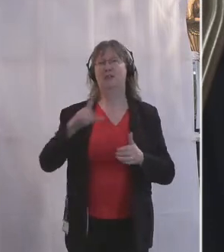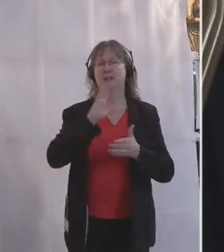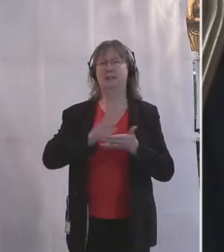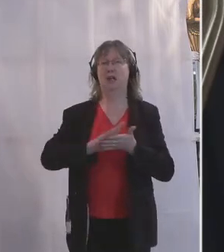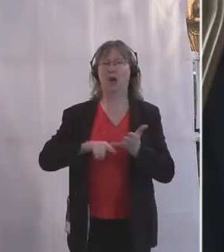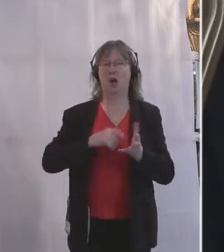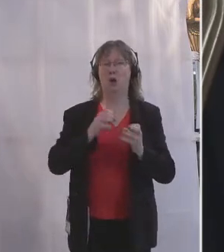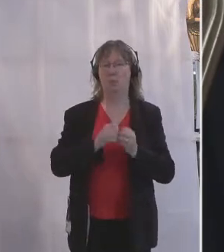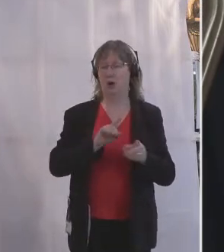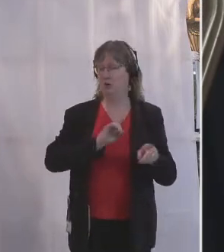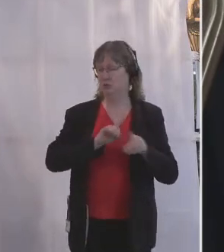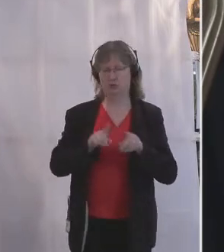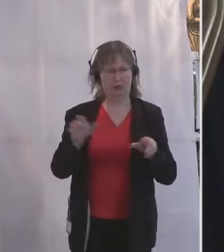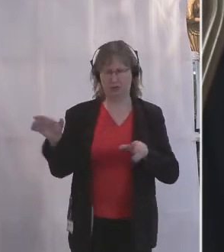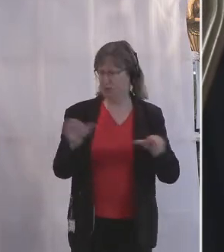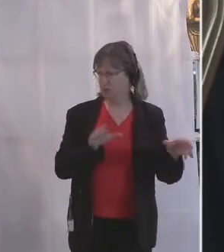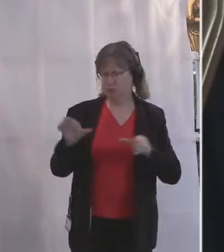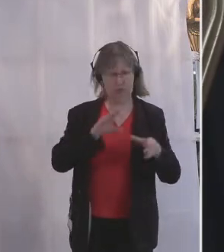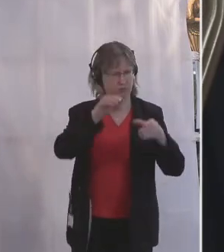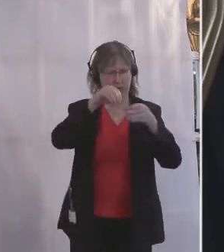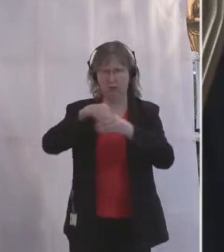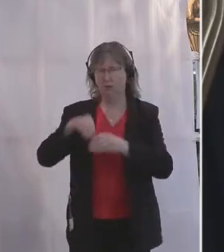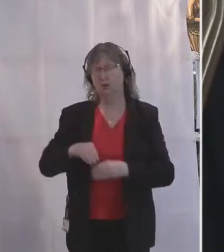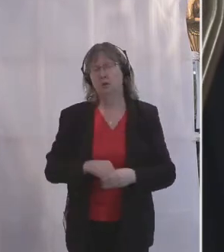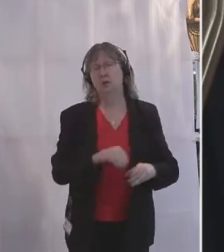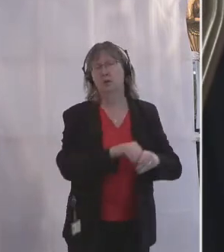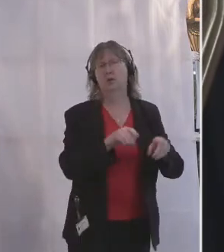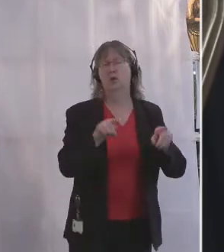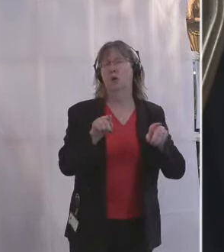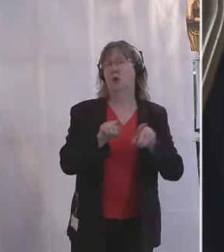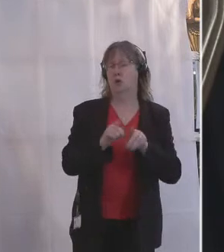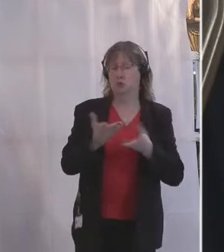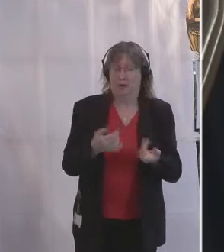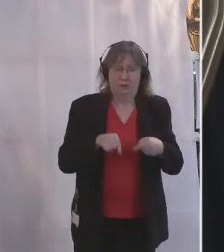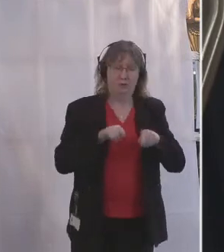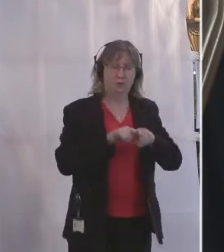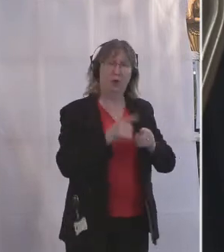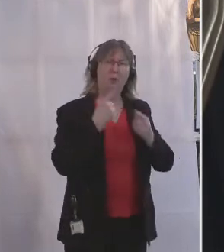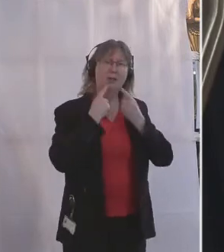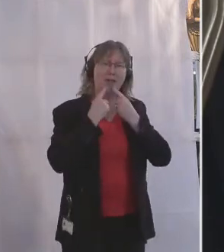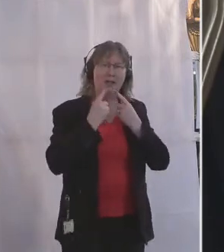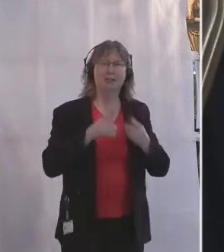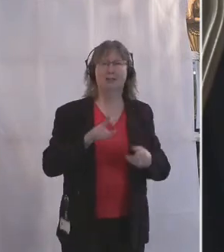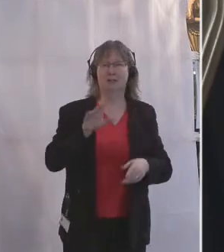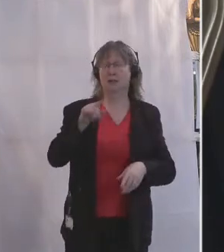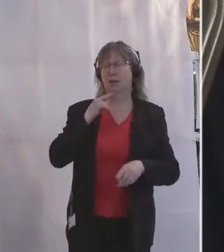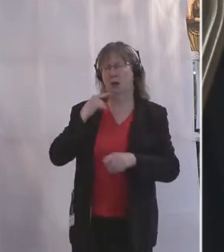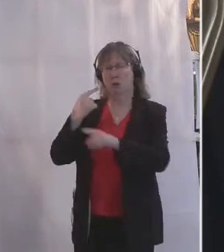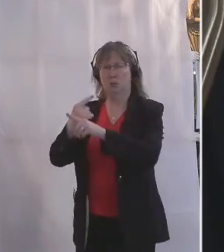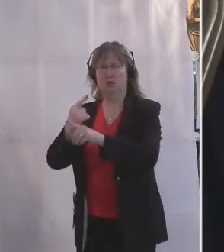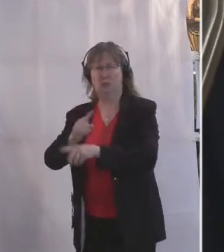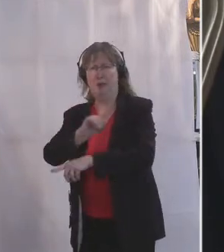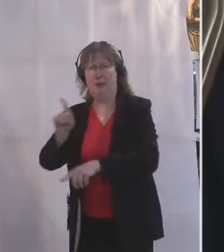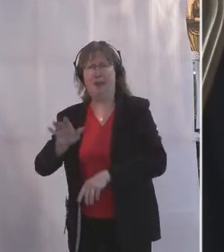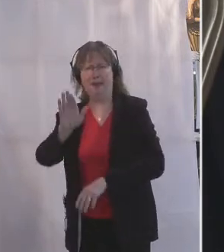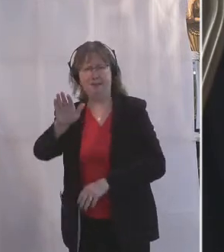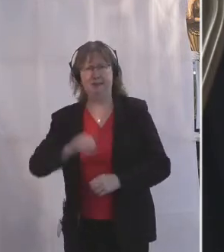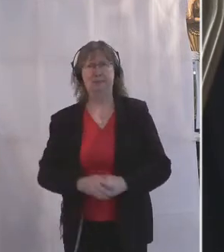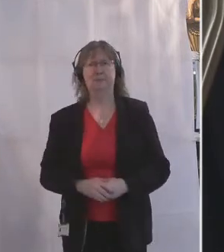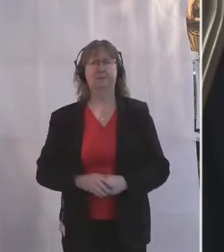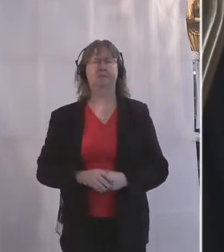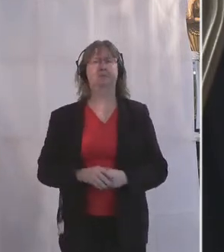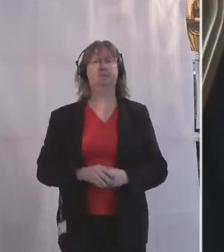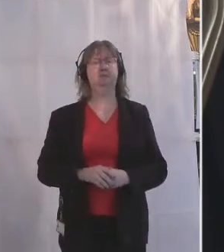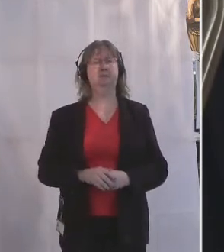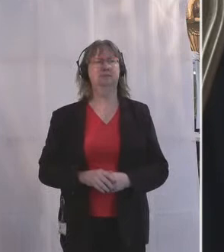our various programs. And it's also about tracking data. You know, a lot of organisations try to, and we'll come on to the Investing Women Code in a couple of